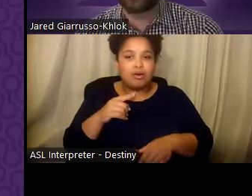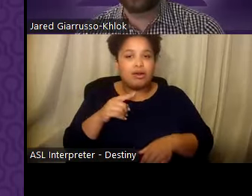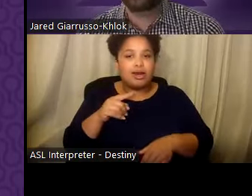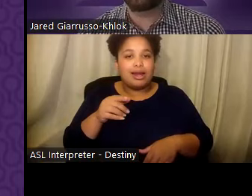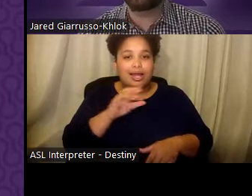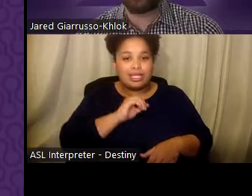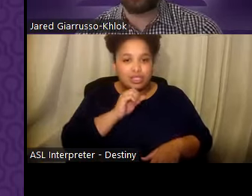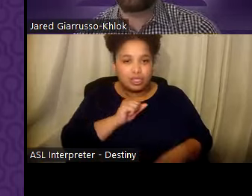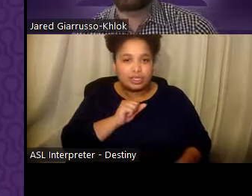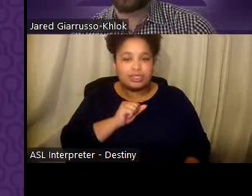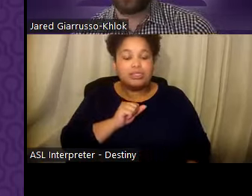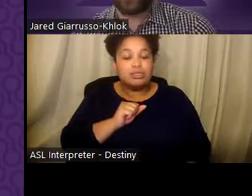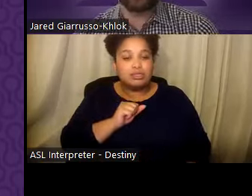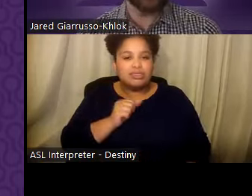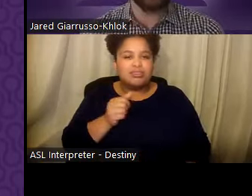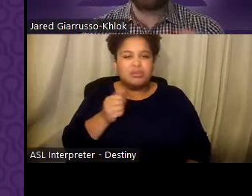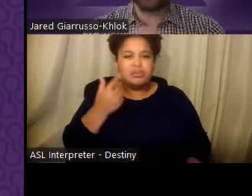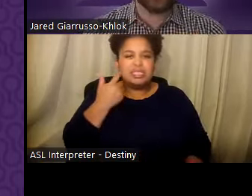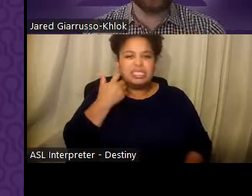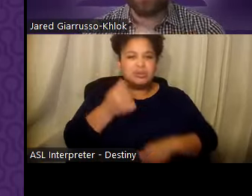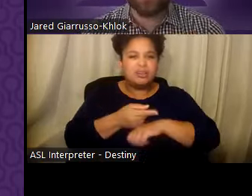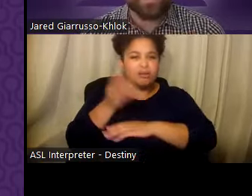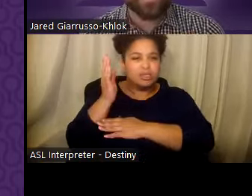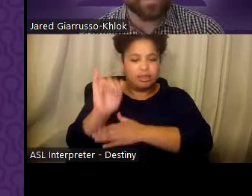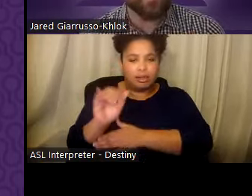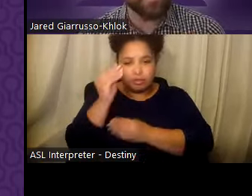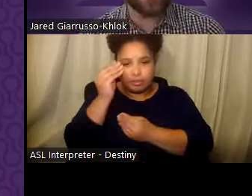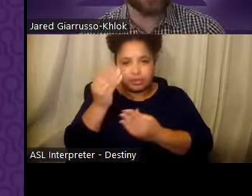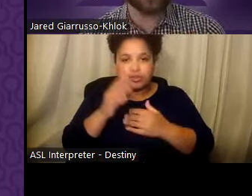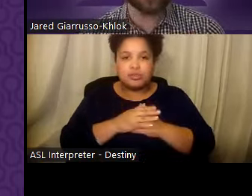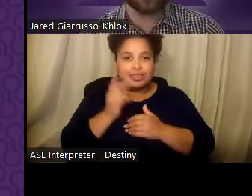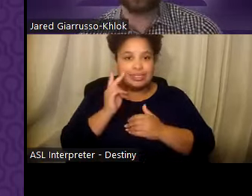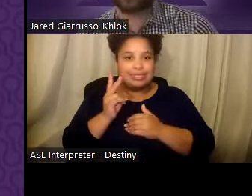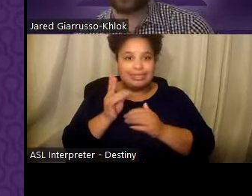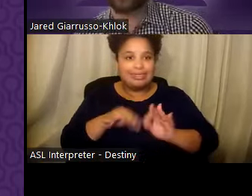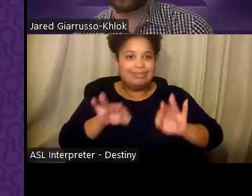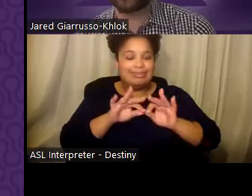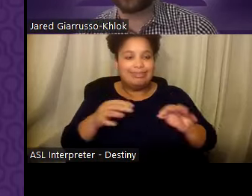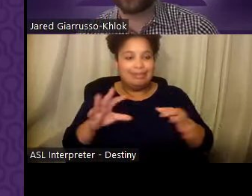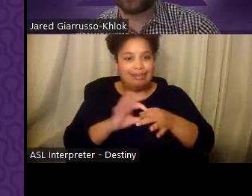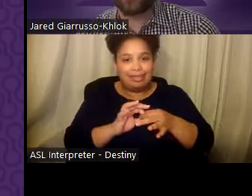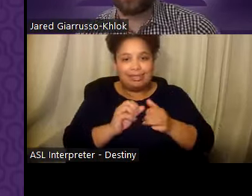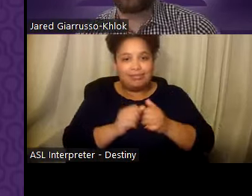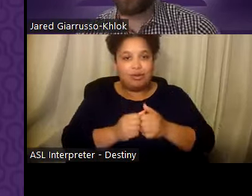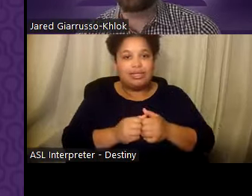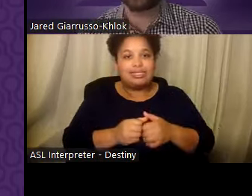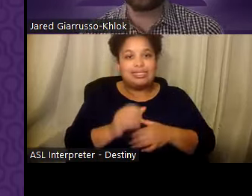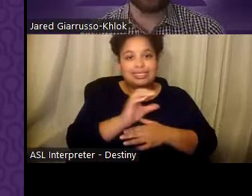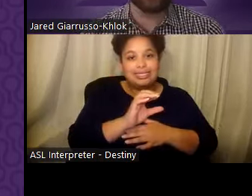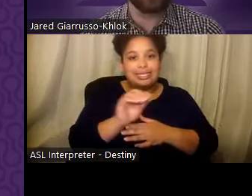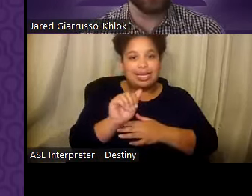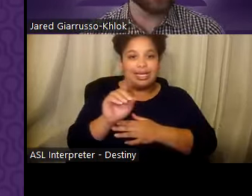earlier, and has already kind of seen key kind of linkages to the CADCs, but